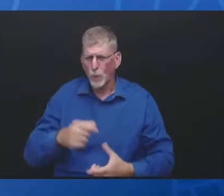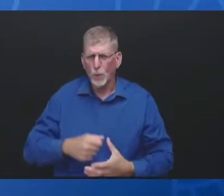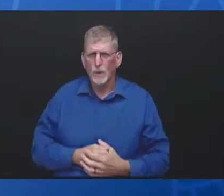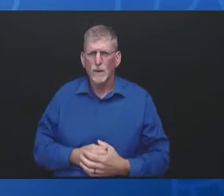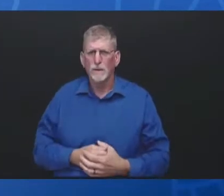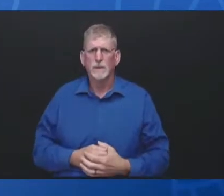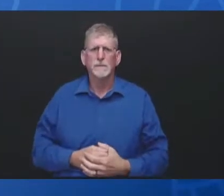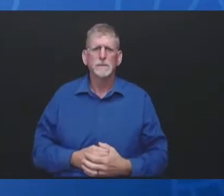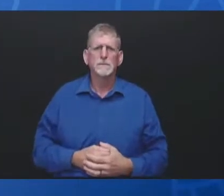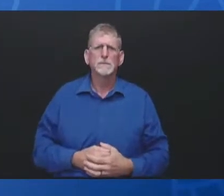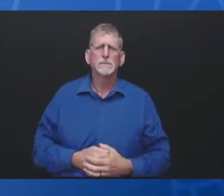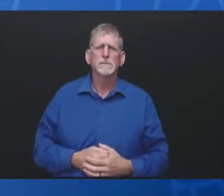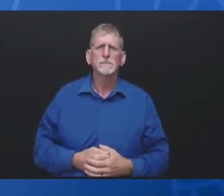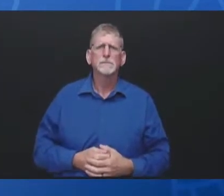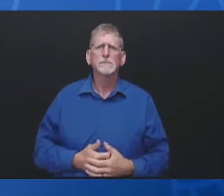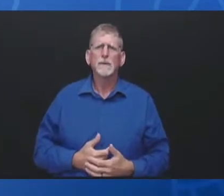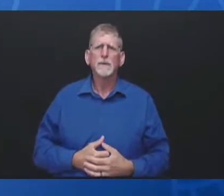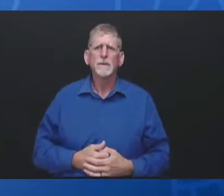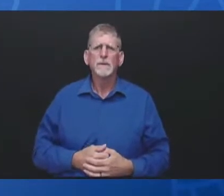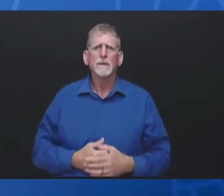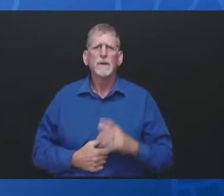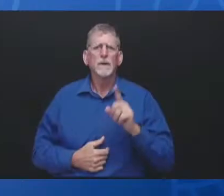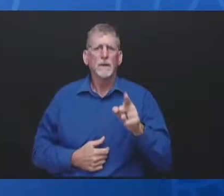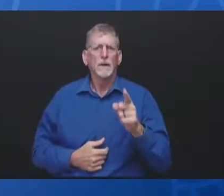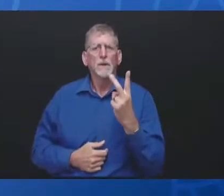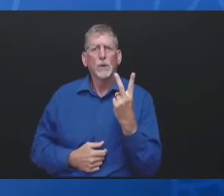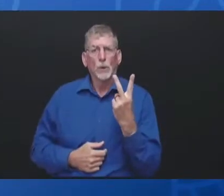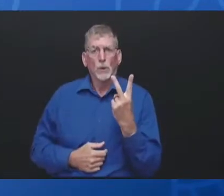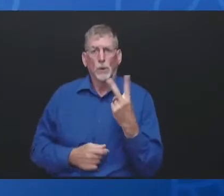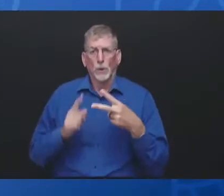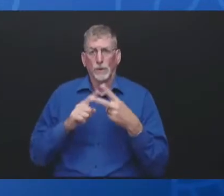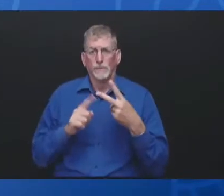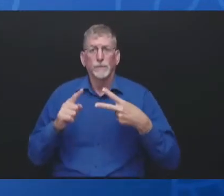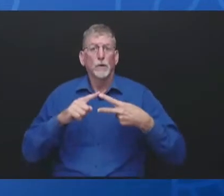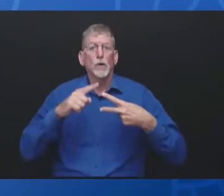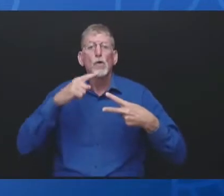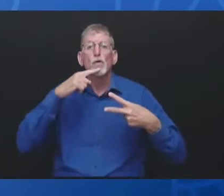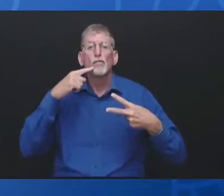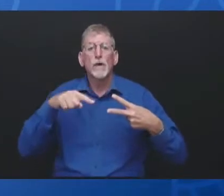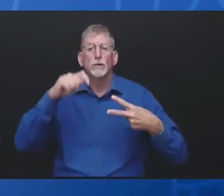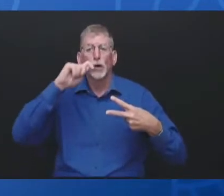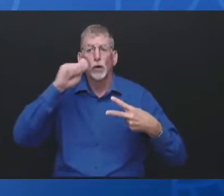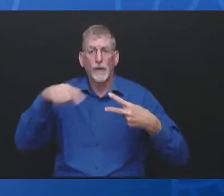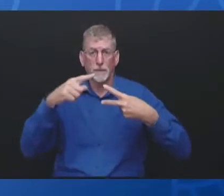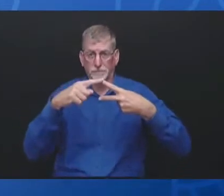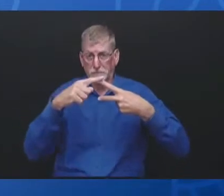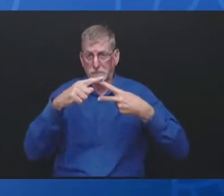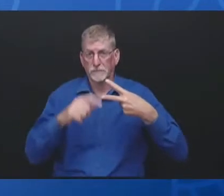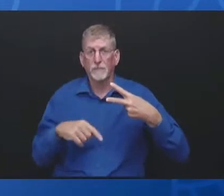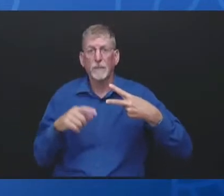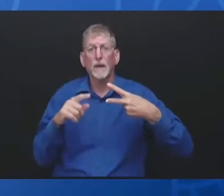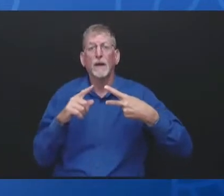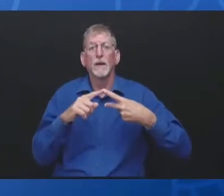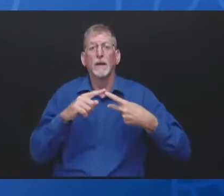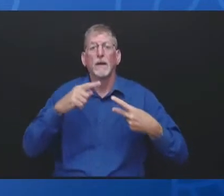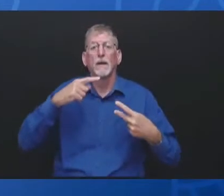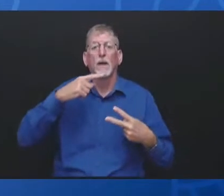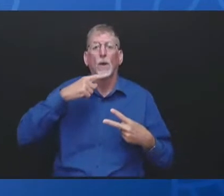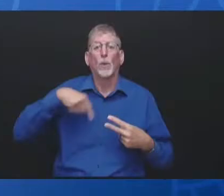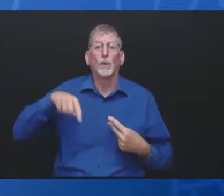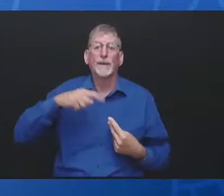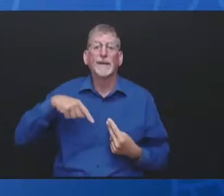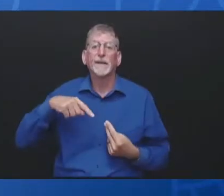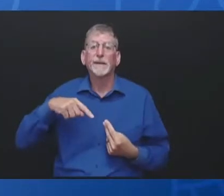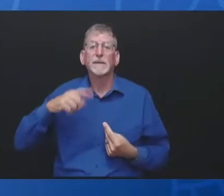have 2 questions. The first one is about Russia and Ukraine. We're seeing the Secretary of State